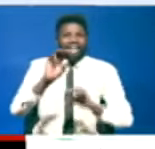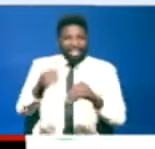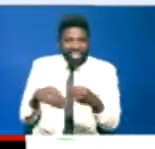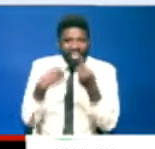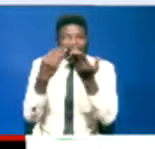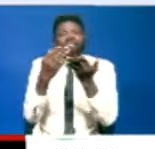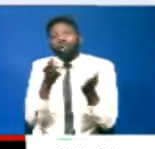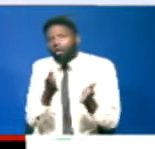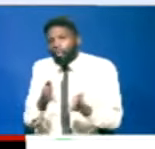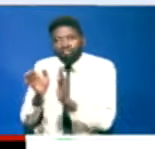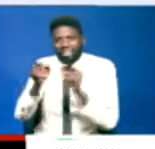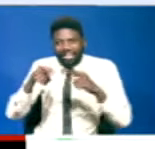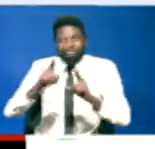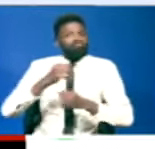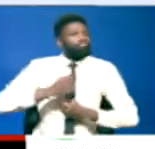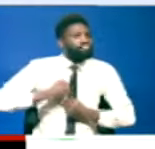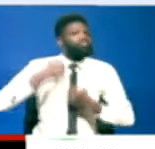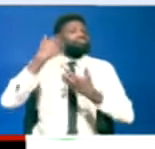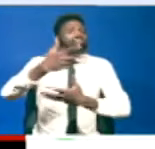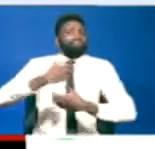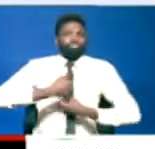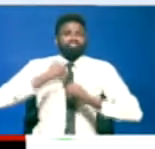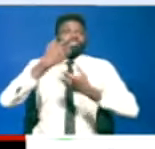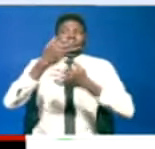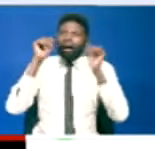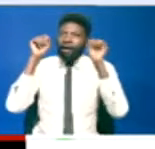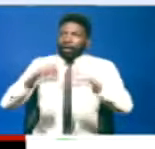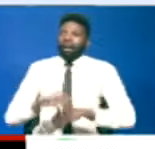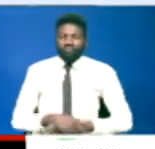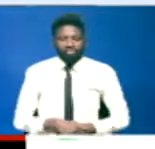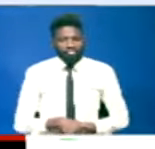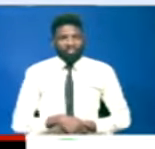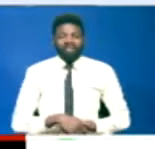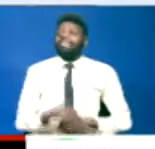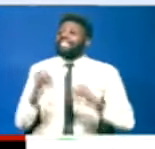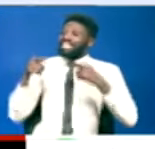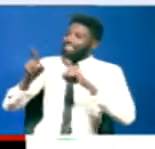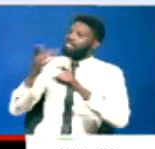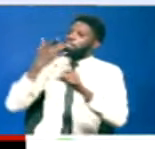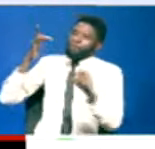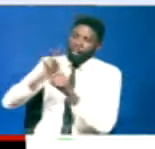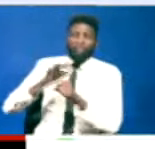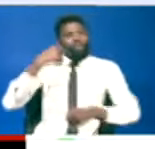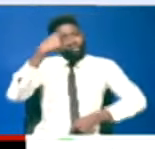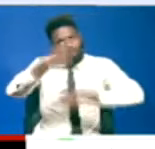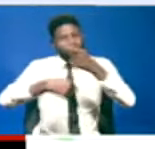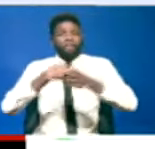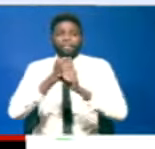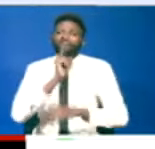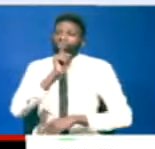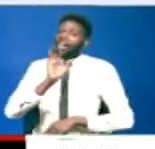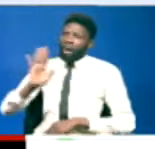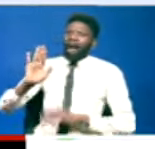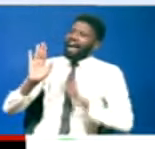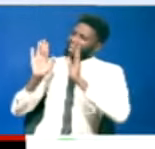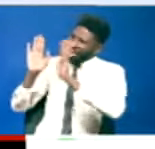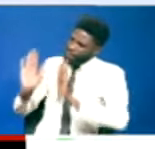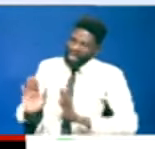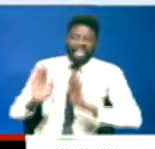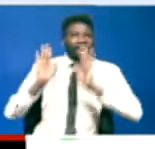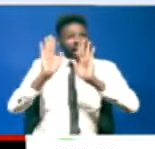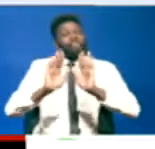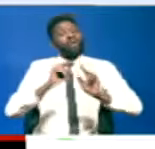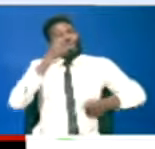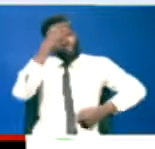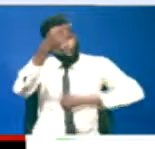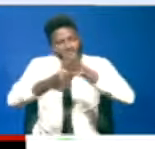themselves. That he will continue to ensure that the footprints of his campaign will remain even more